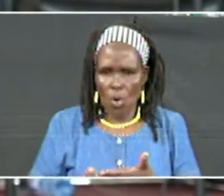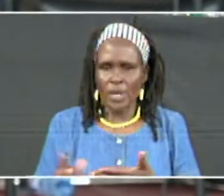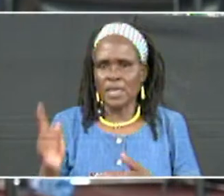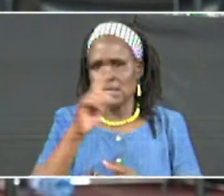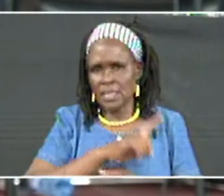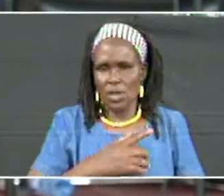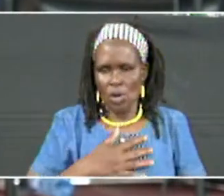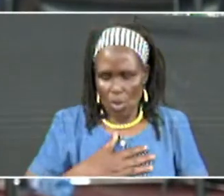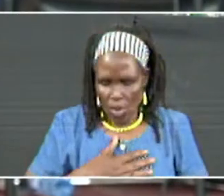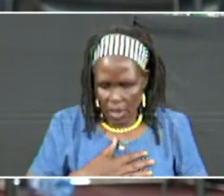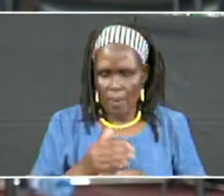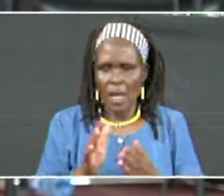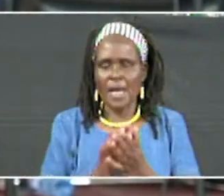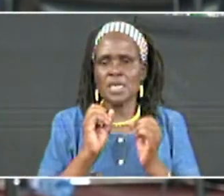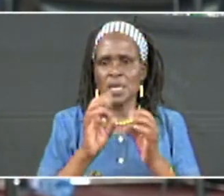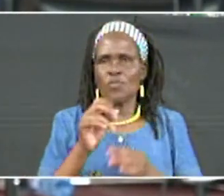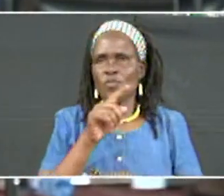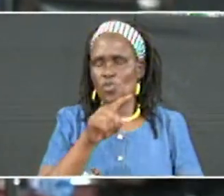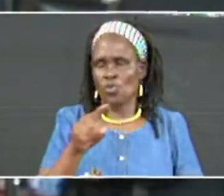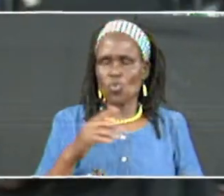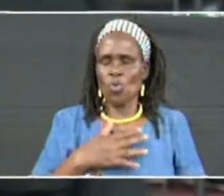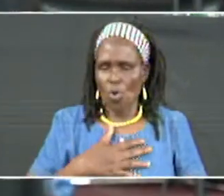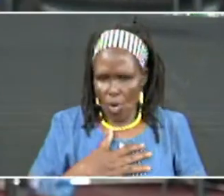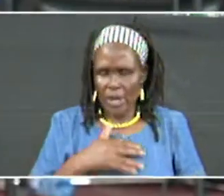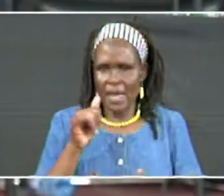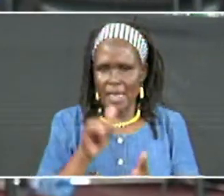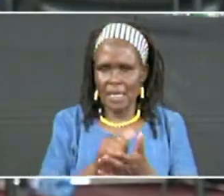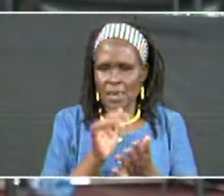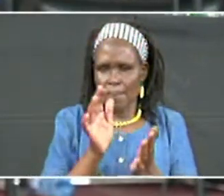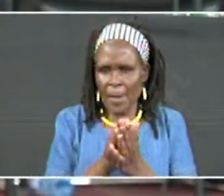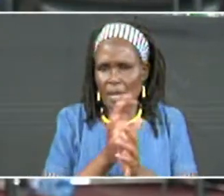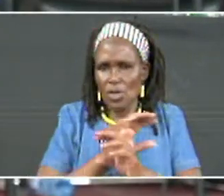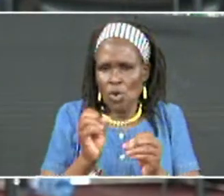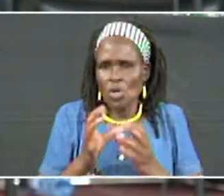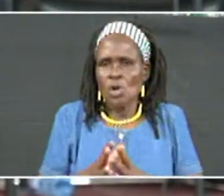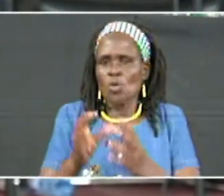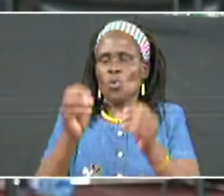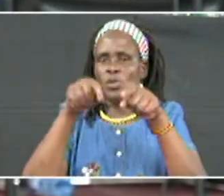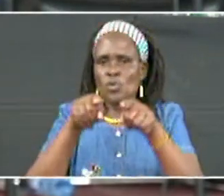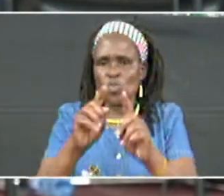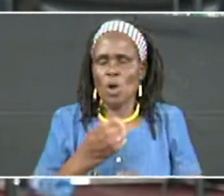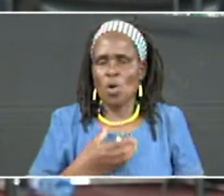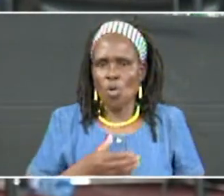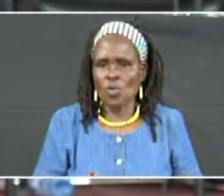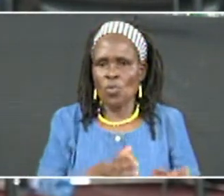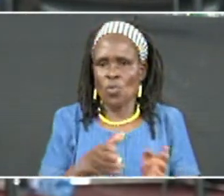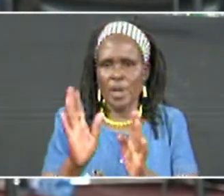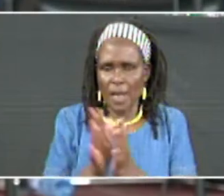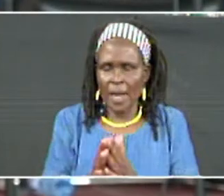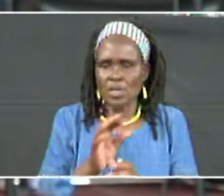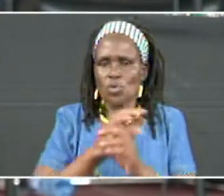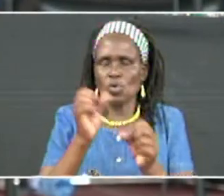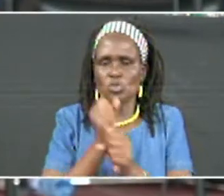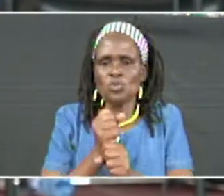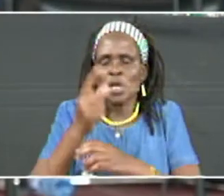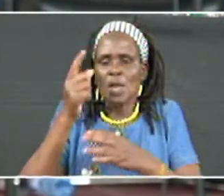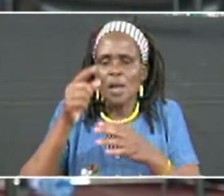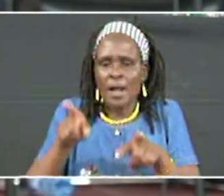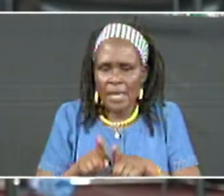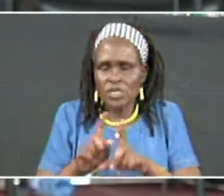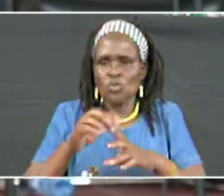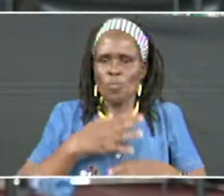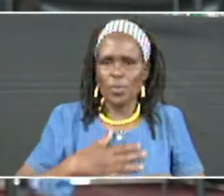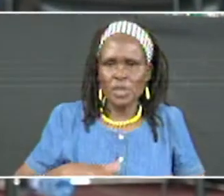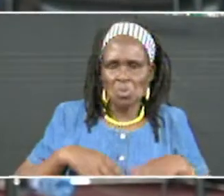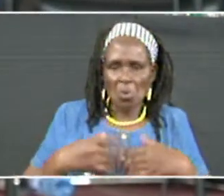you honor it by not going your own way and not doing as you please or speaking